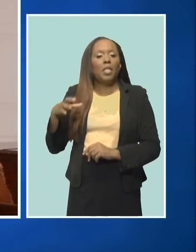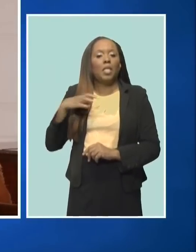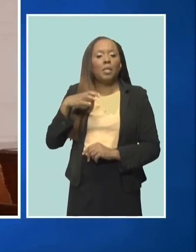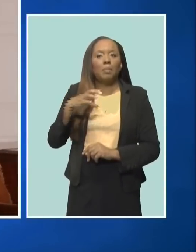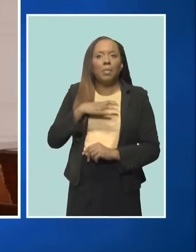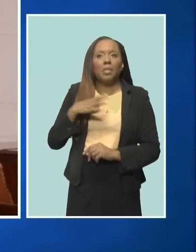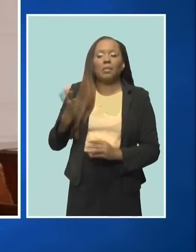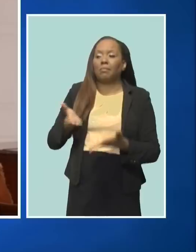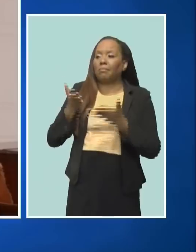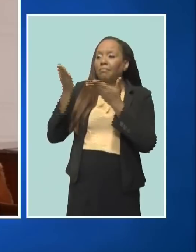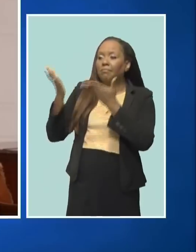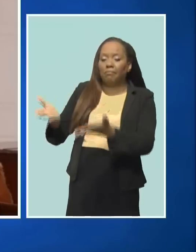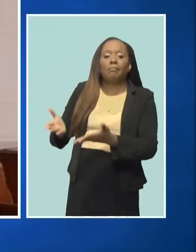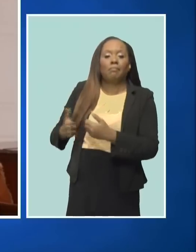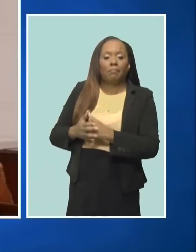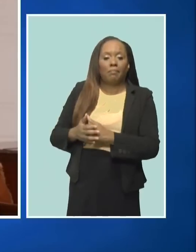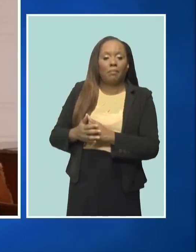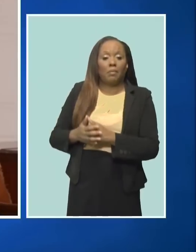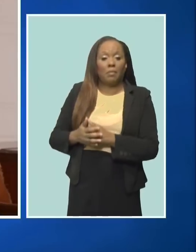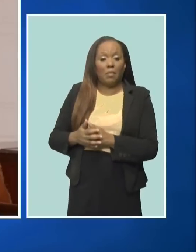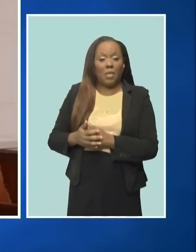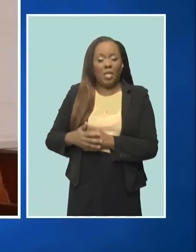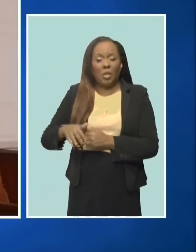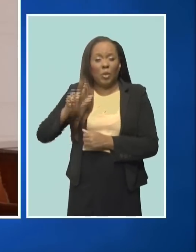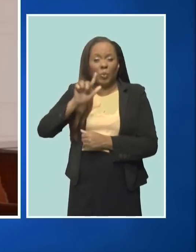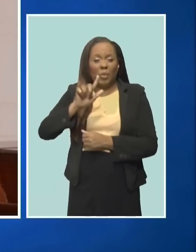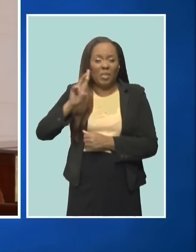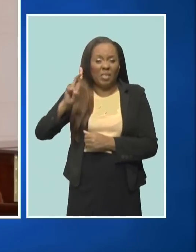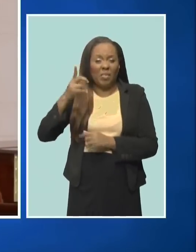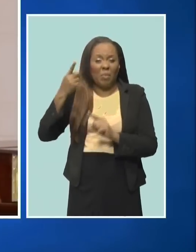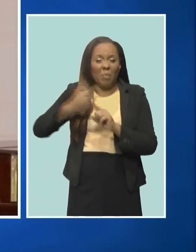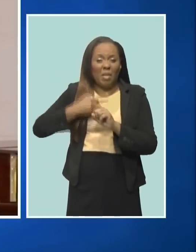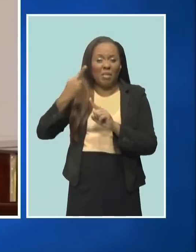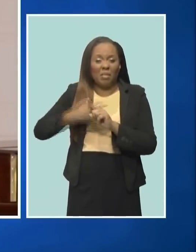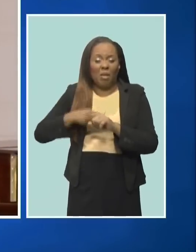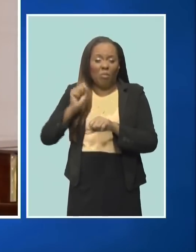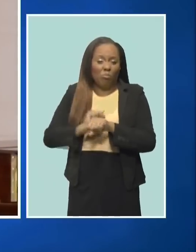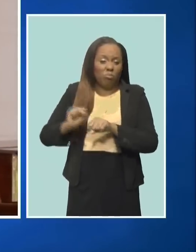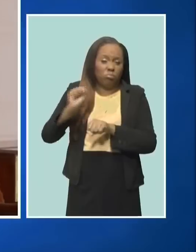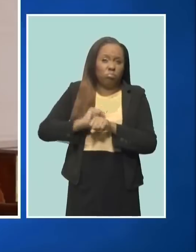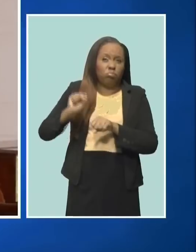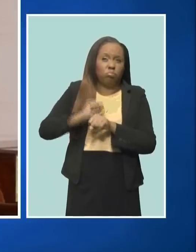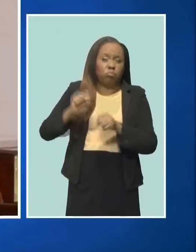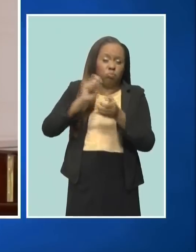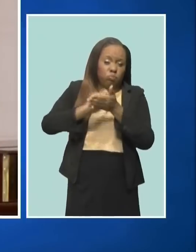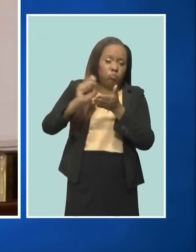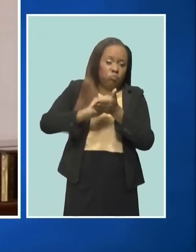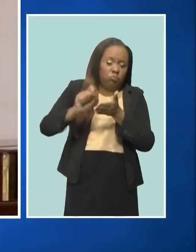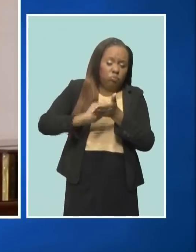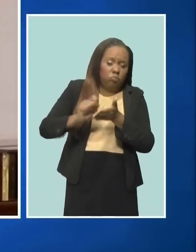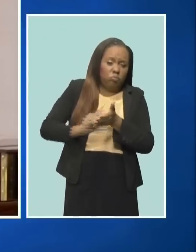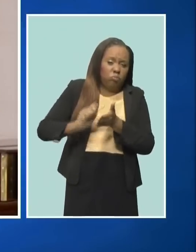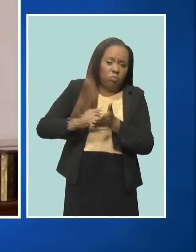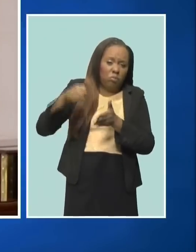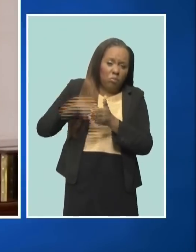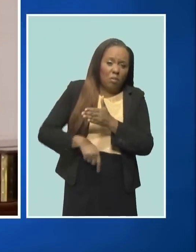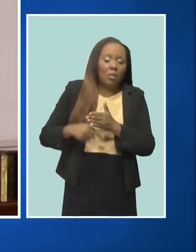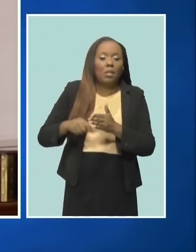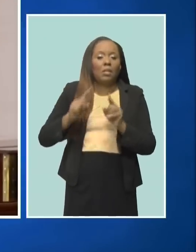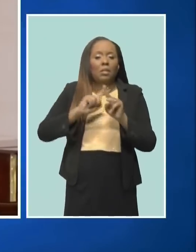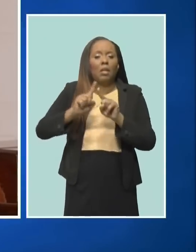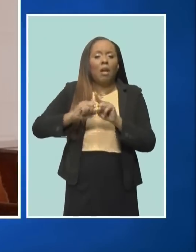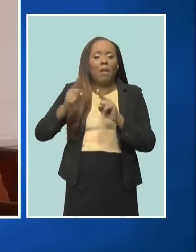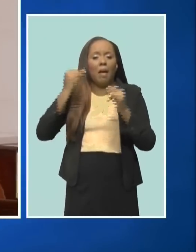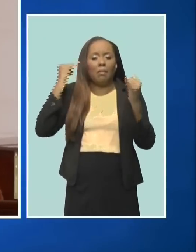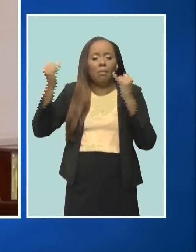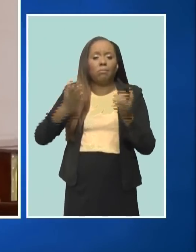State House after 27 months of intensive deliberations. He says the Commission produced a report with several